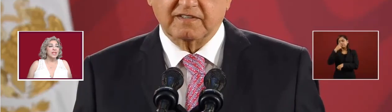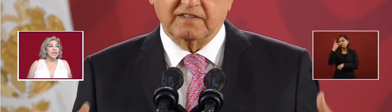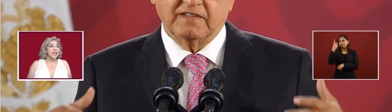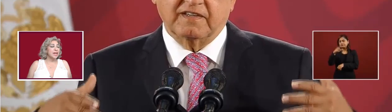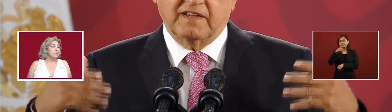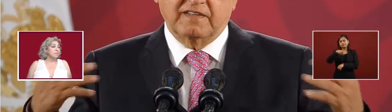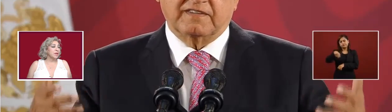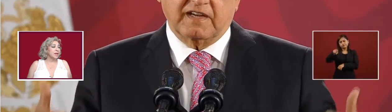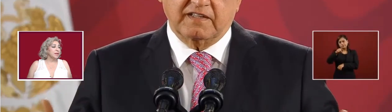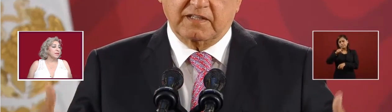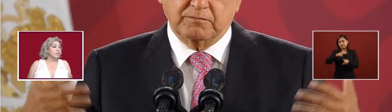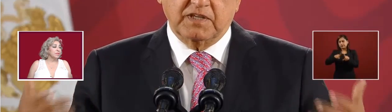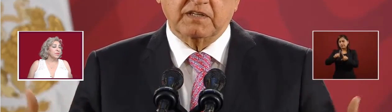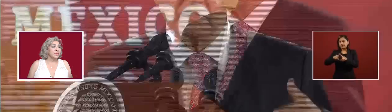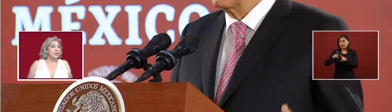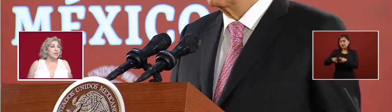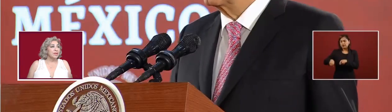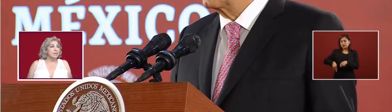and I'm